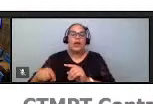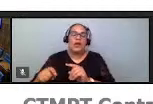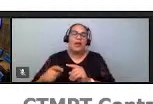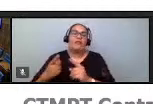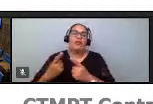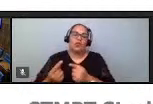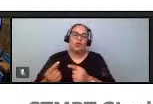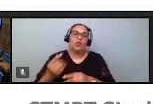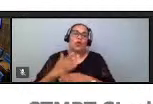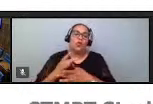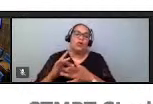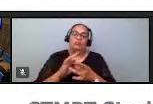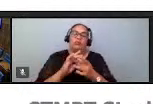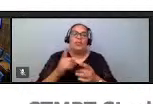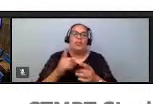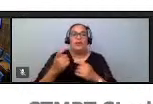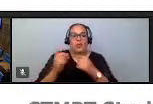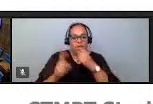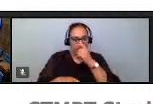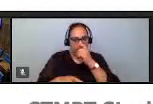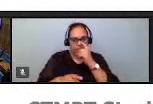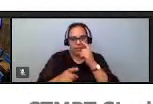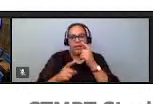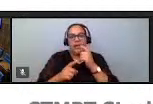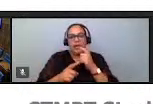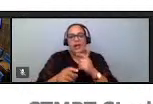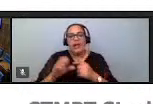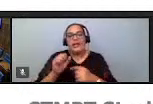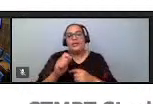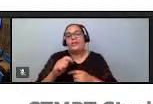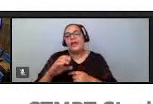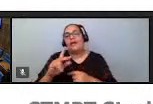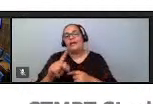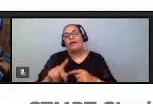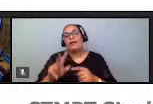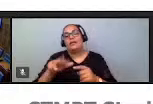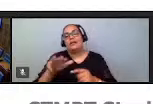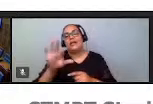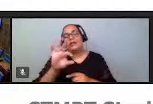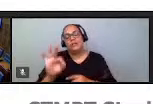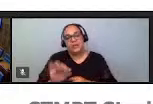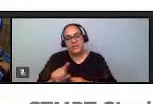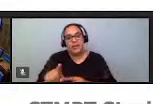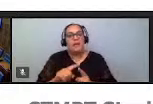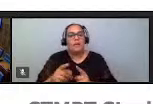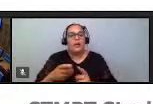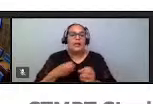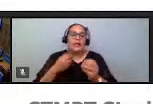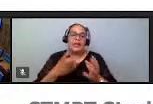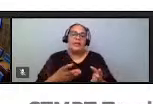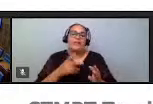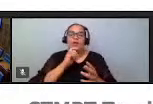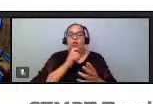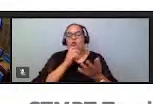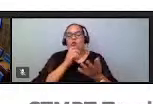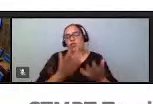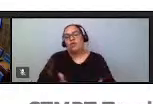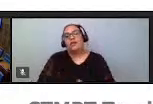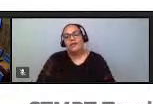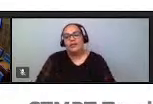collaborate and cooperate on that one the stack occupy just to complete is 19% and giving your stack